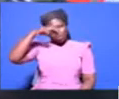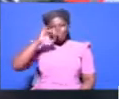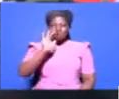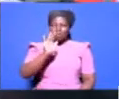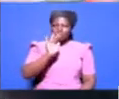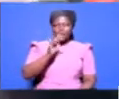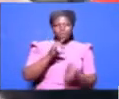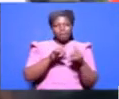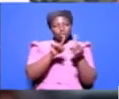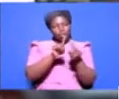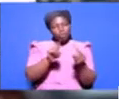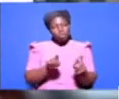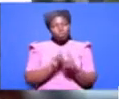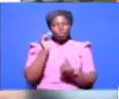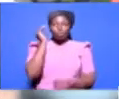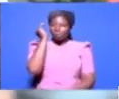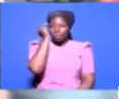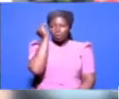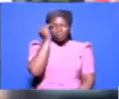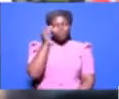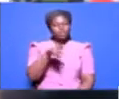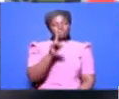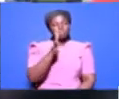we also know he was a